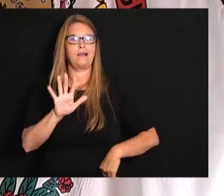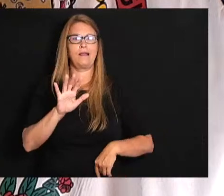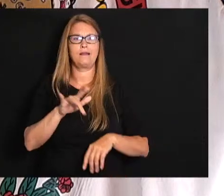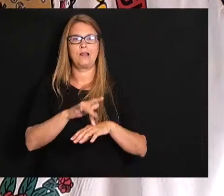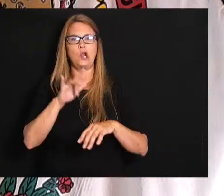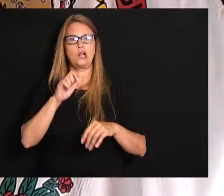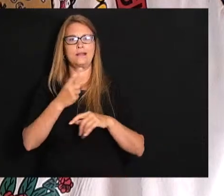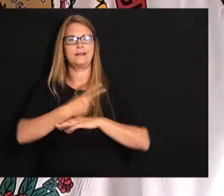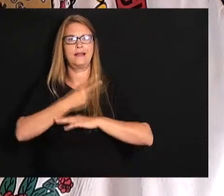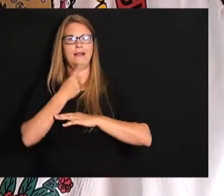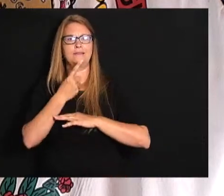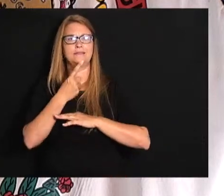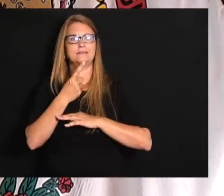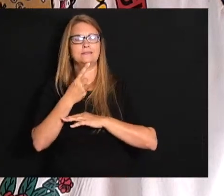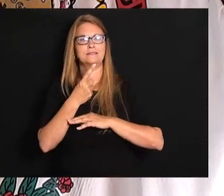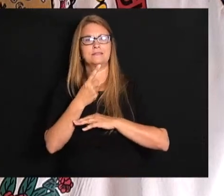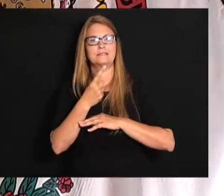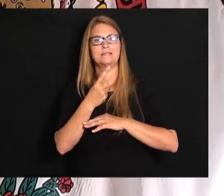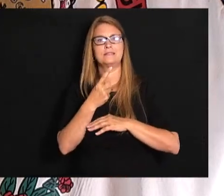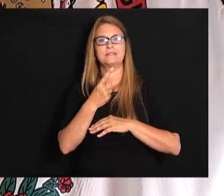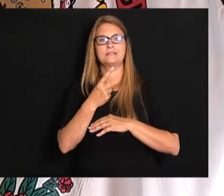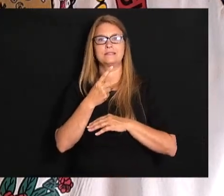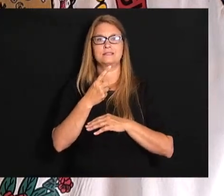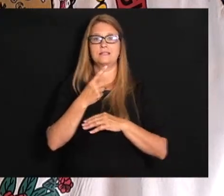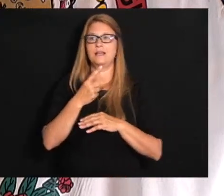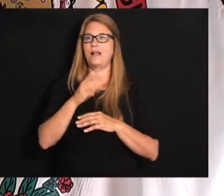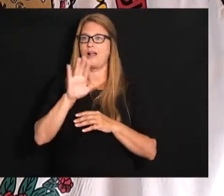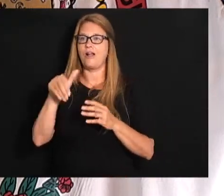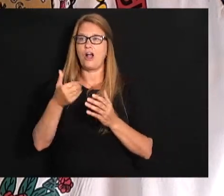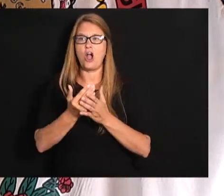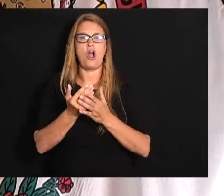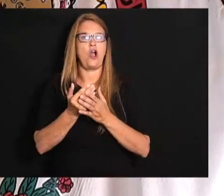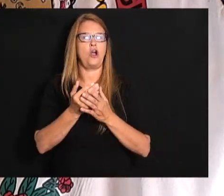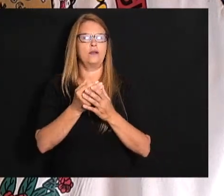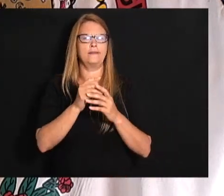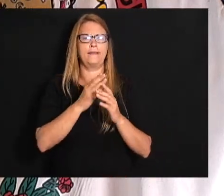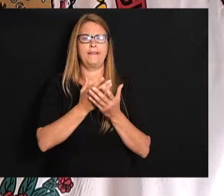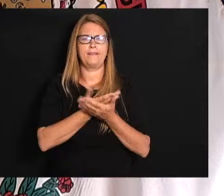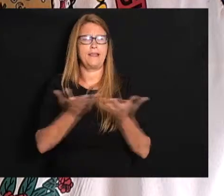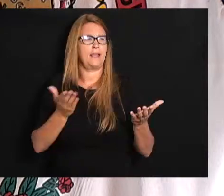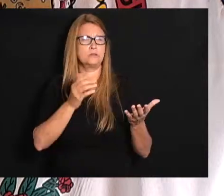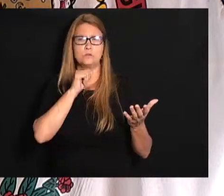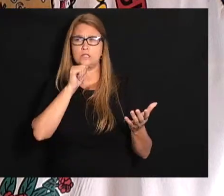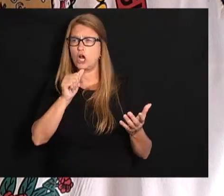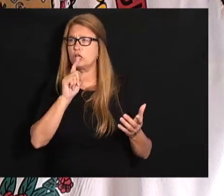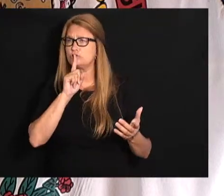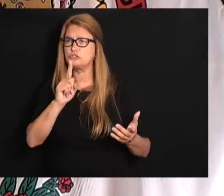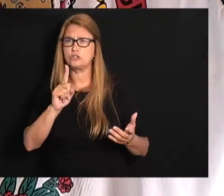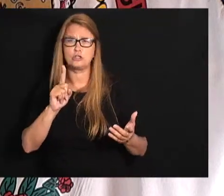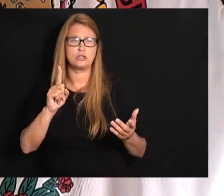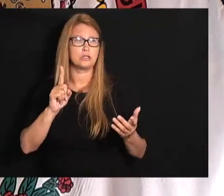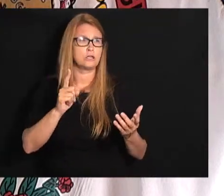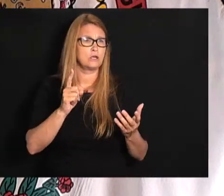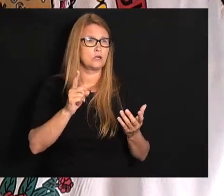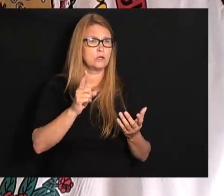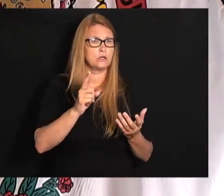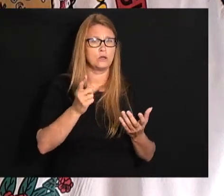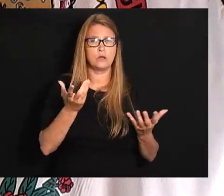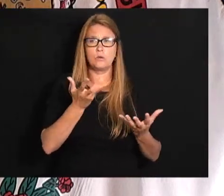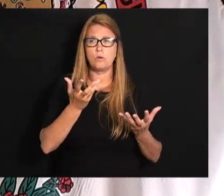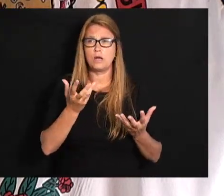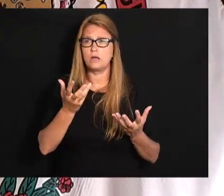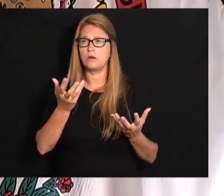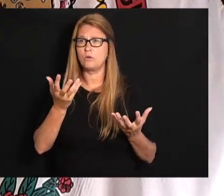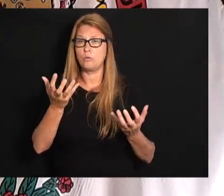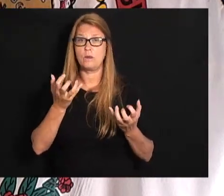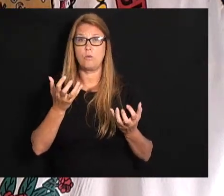and all the just incredible uncertainty and what we would have given for